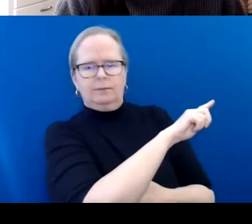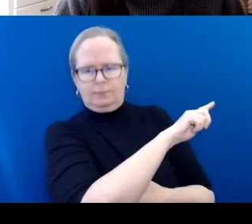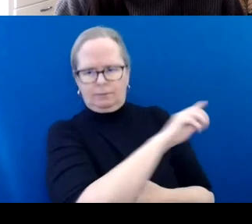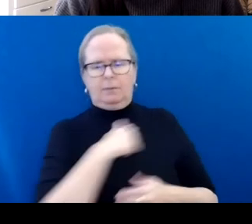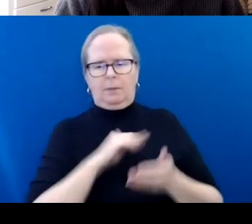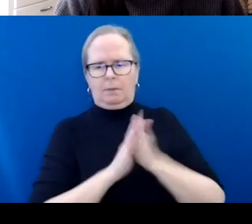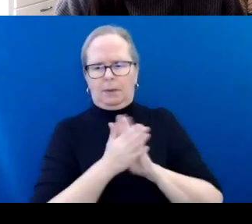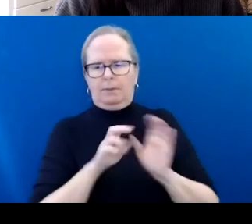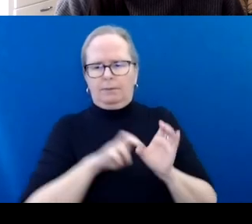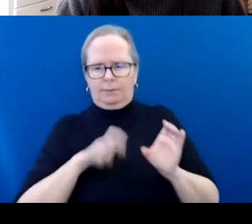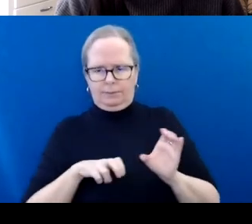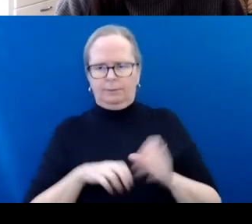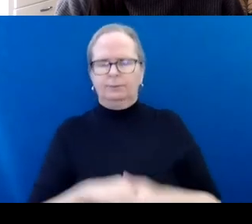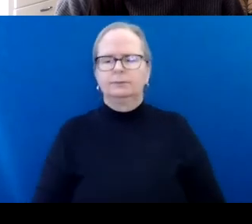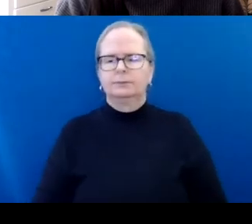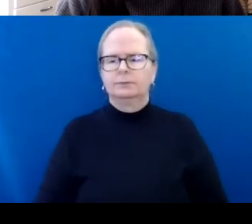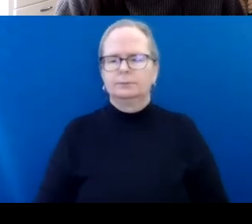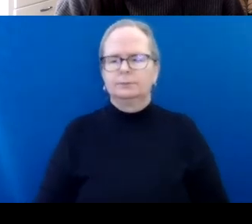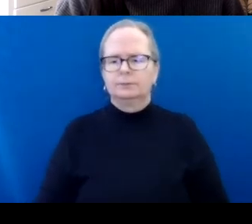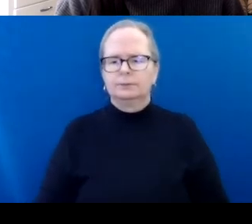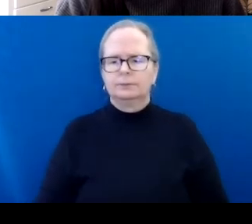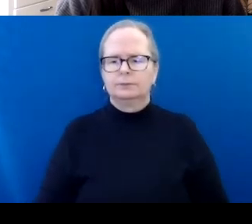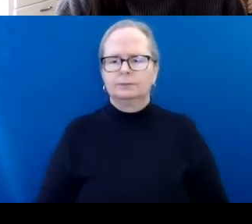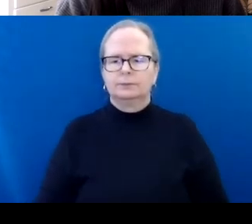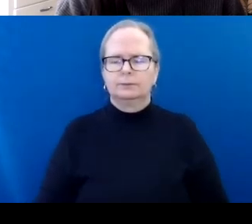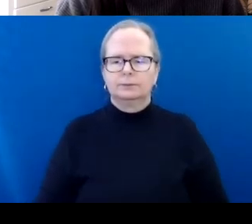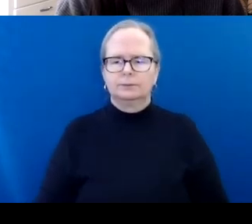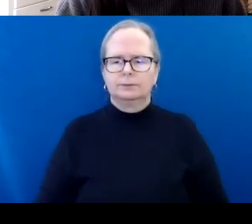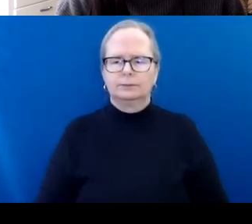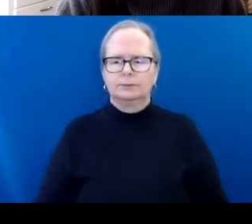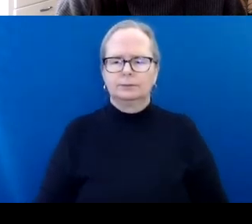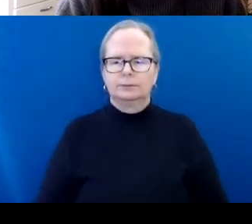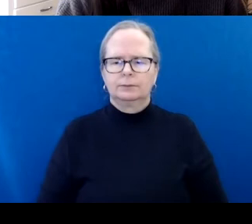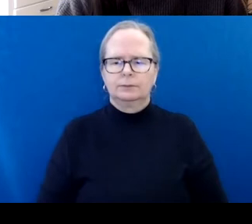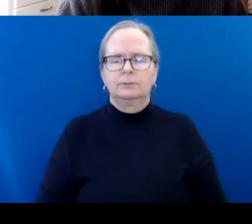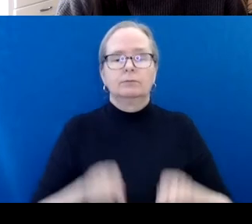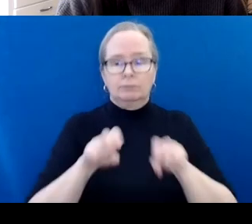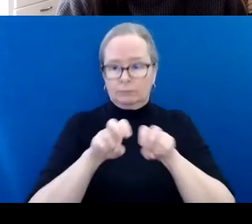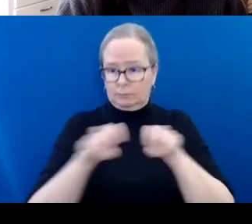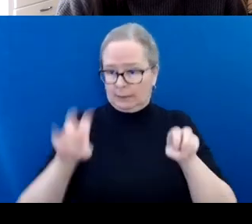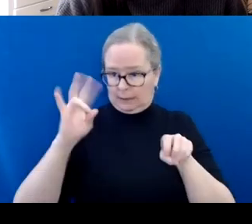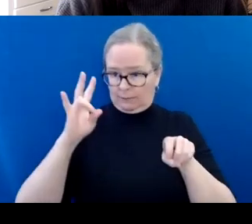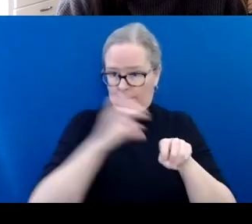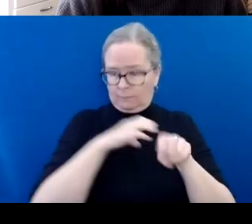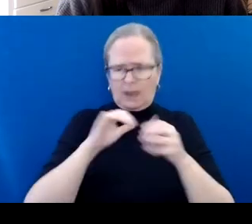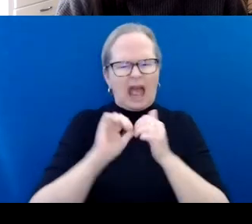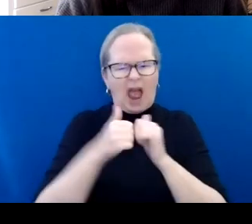The membership of the peer committees will be chosen through public nominations and staff expertise.